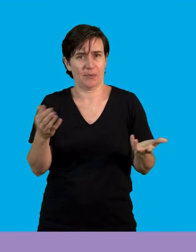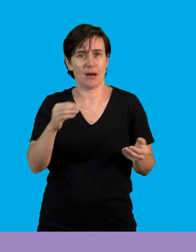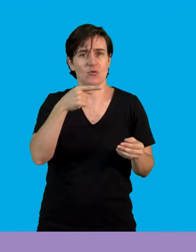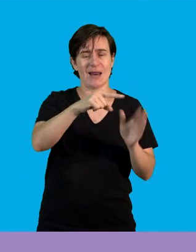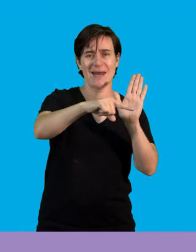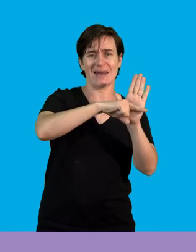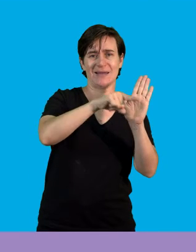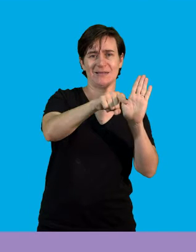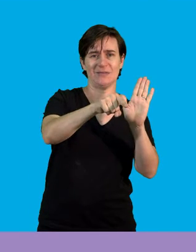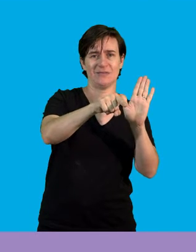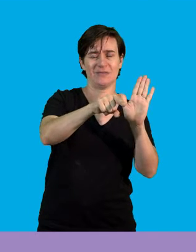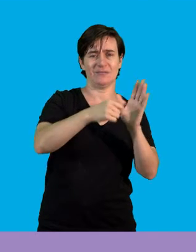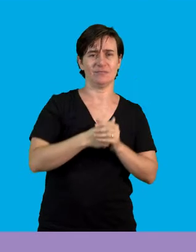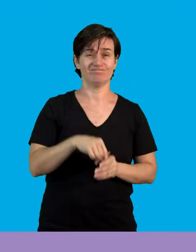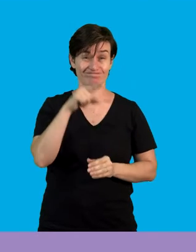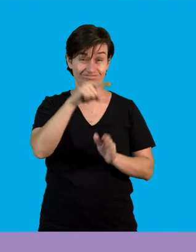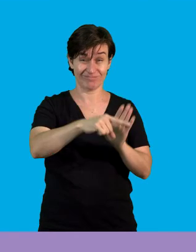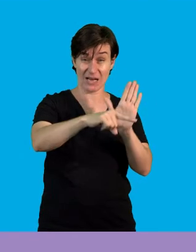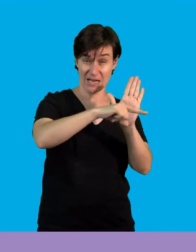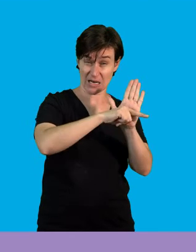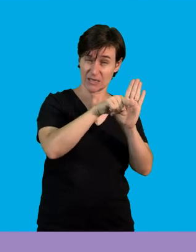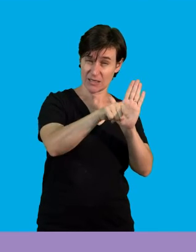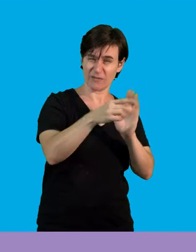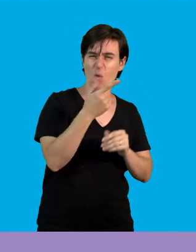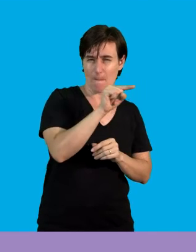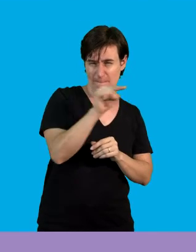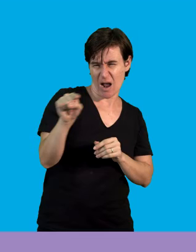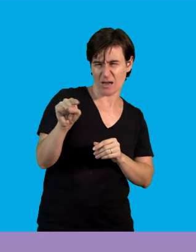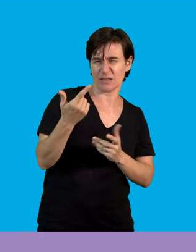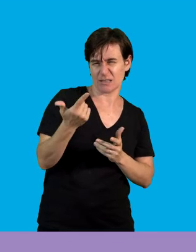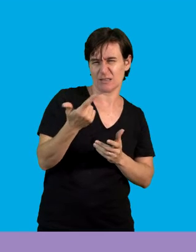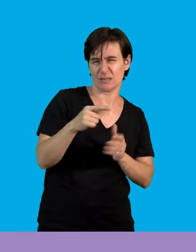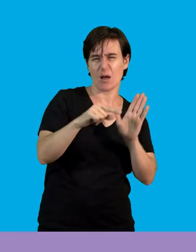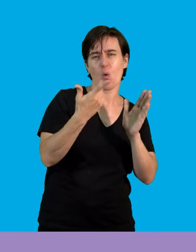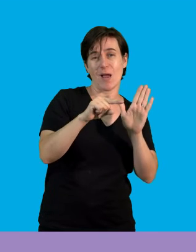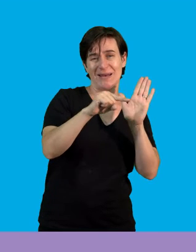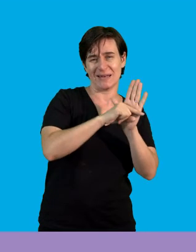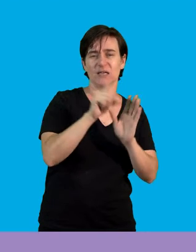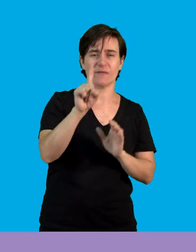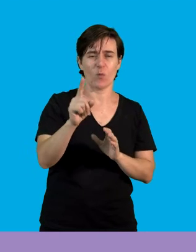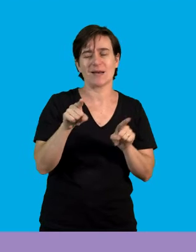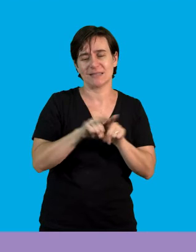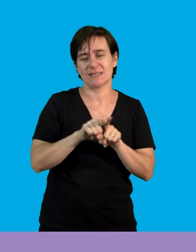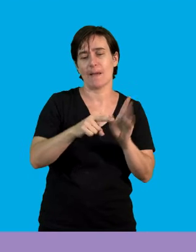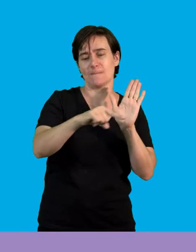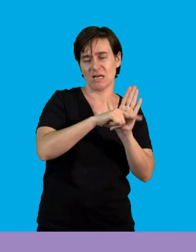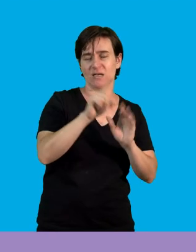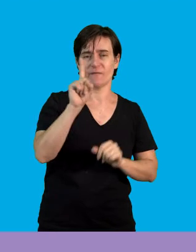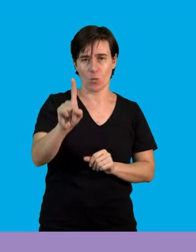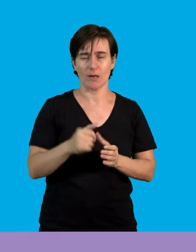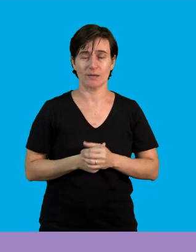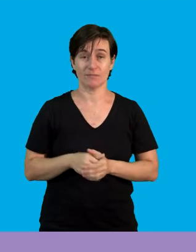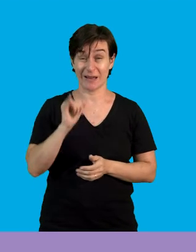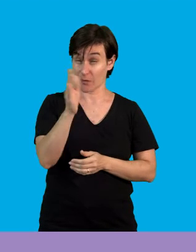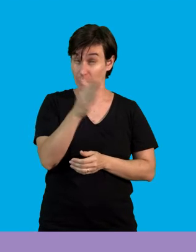a negative sign. That negative sign is represents negative 1. Therefore, when we say the